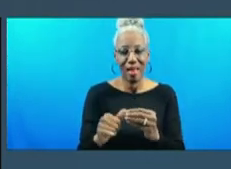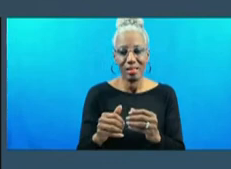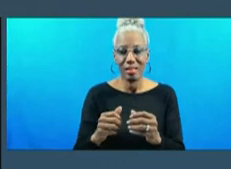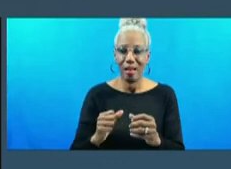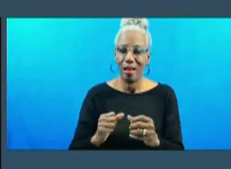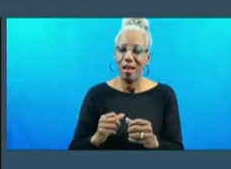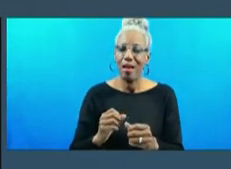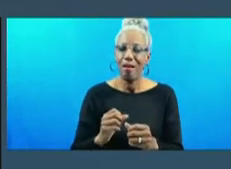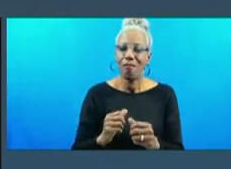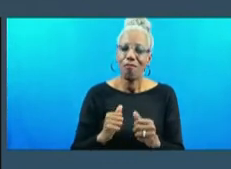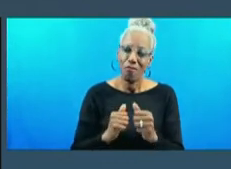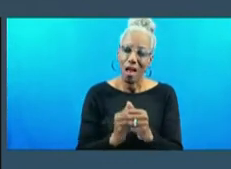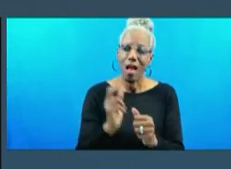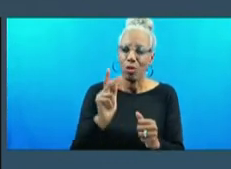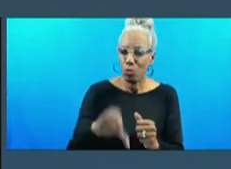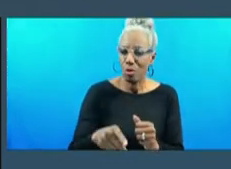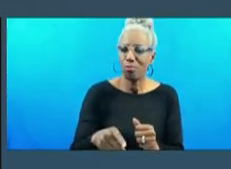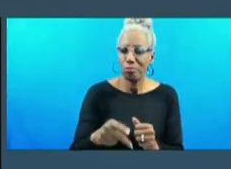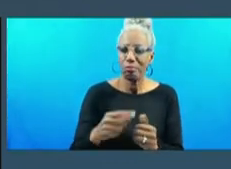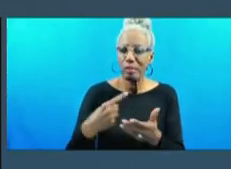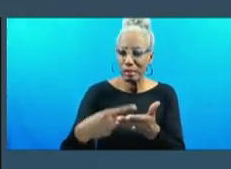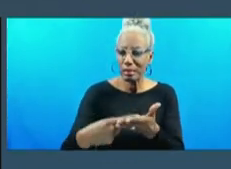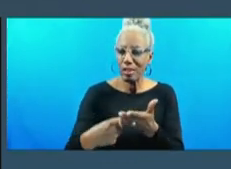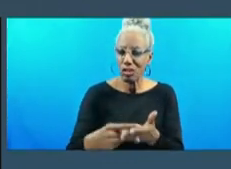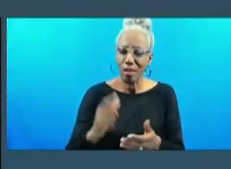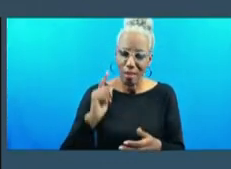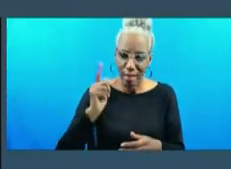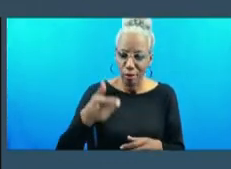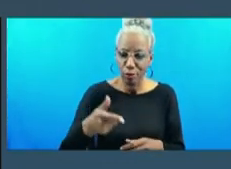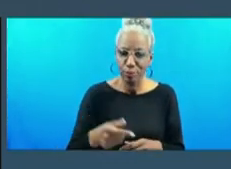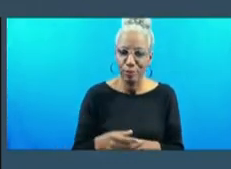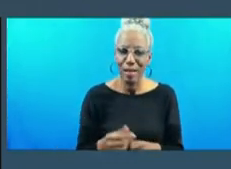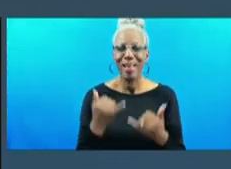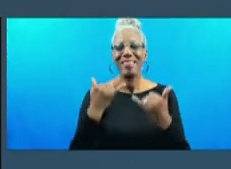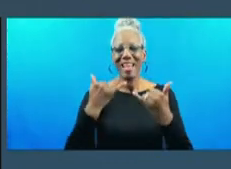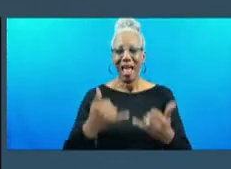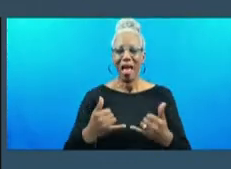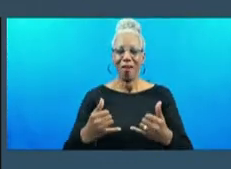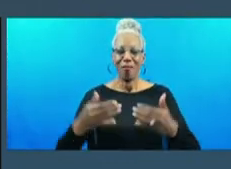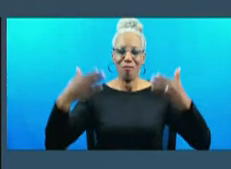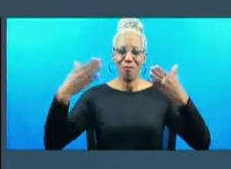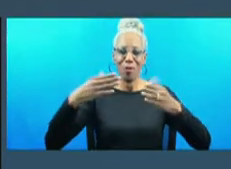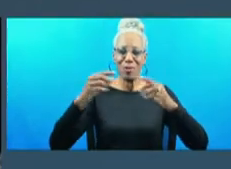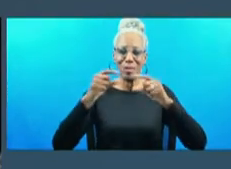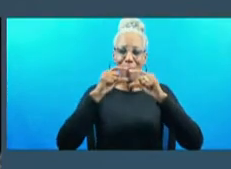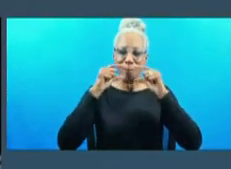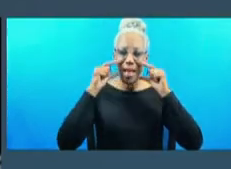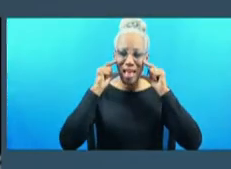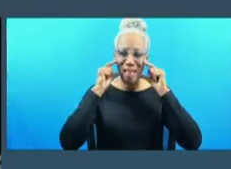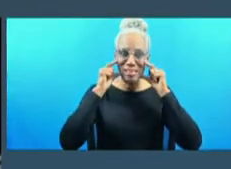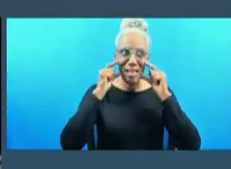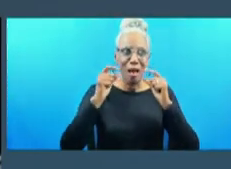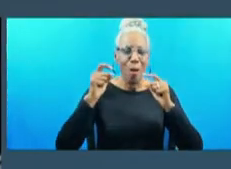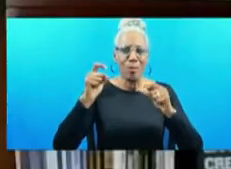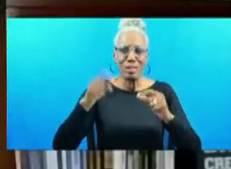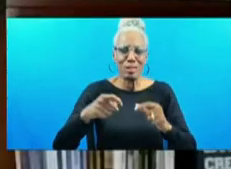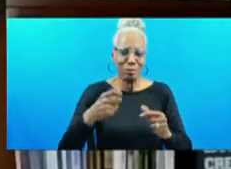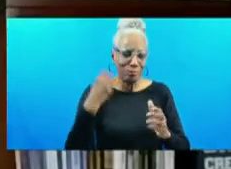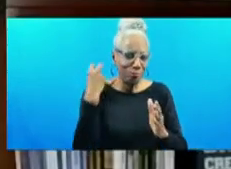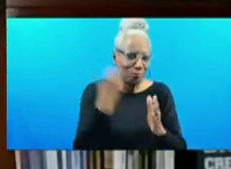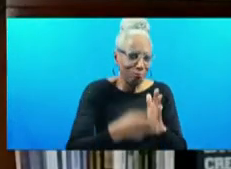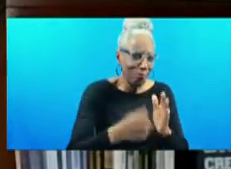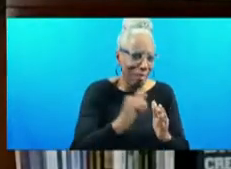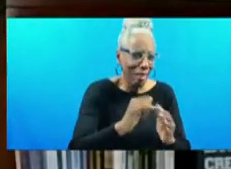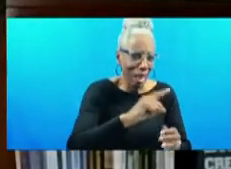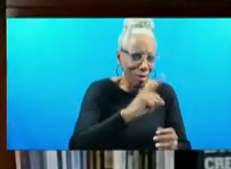you. Okay. All right. The mask. You got me wound up on that one. I've forgotten about masks. So yes, there was